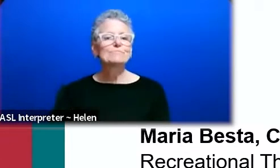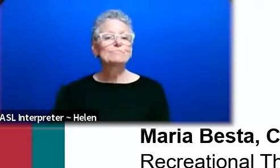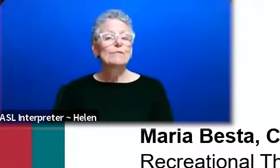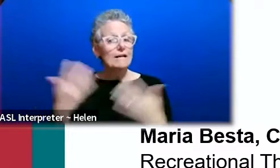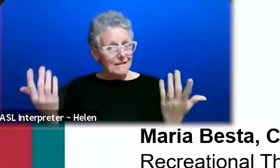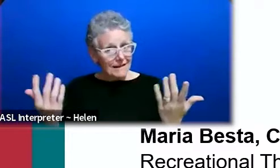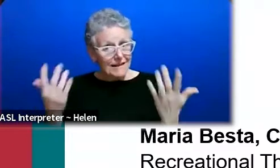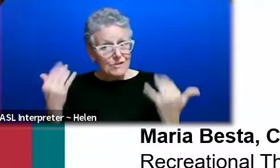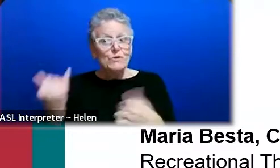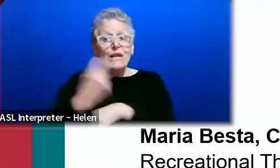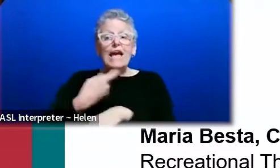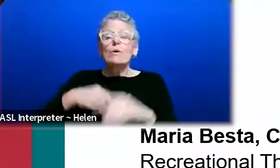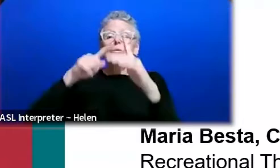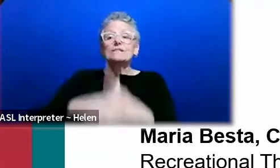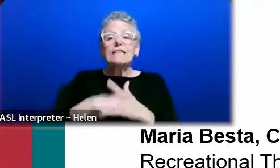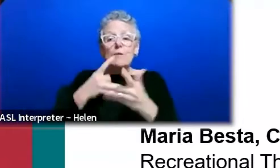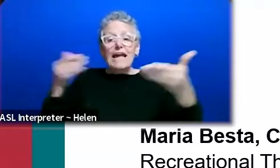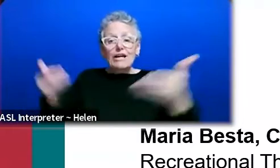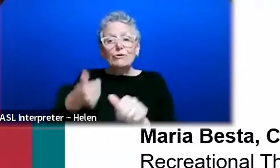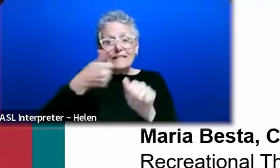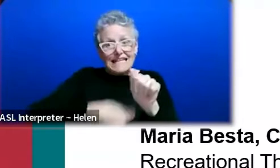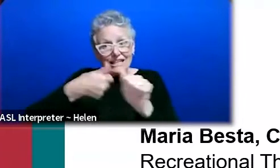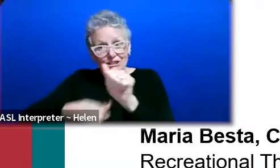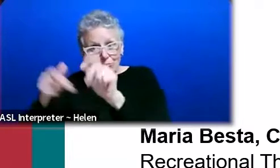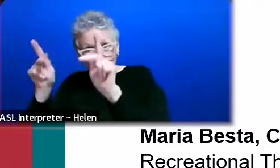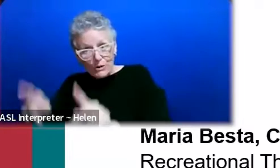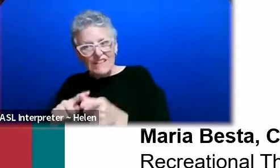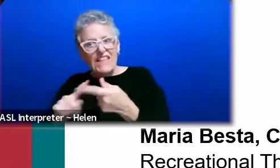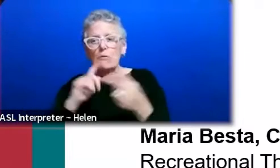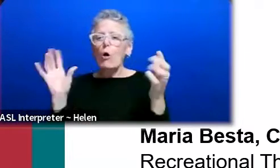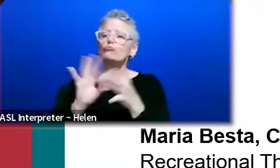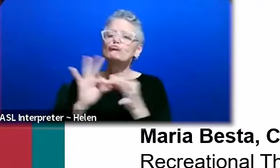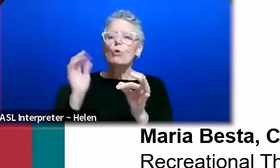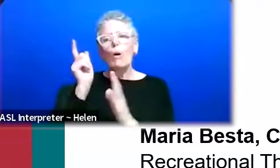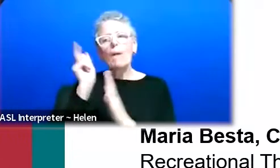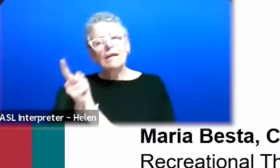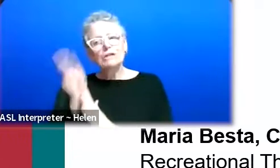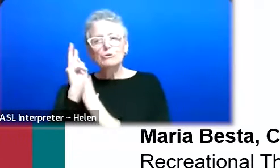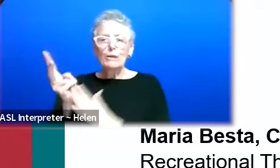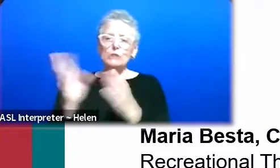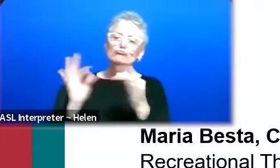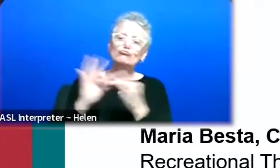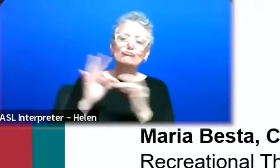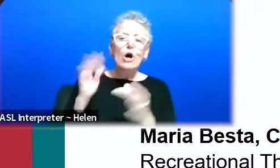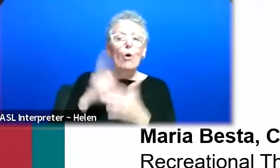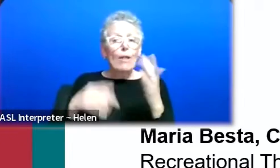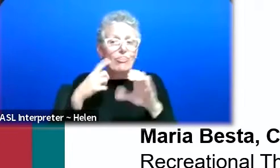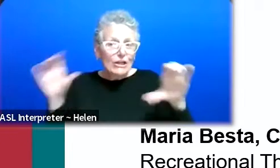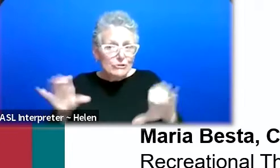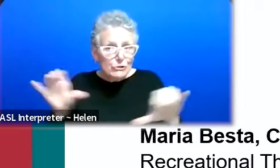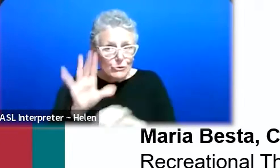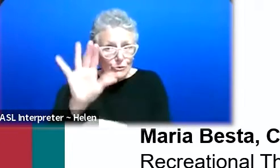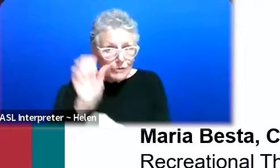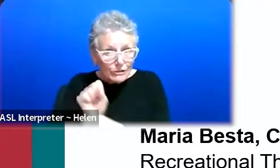So we're going to start by introducing each one, and then they'll give about a minute or two spiel on kind of what they do